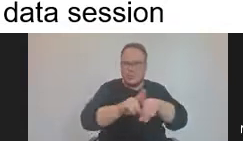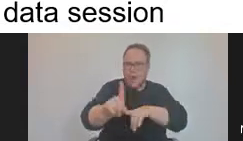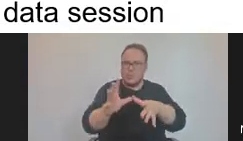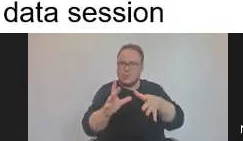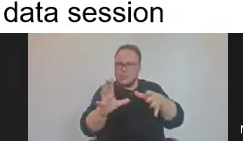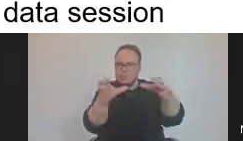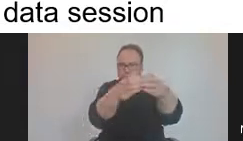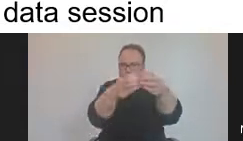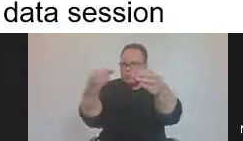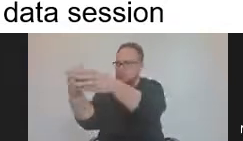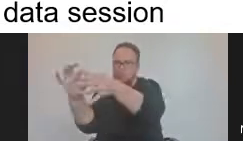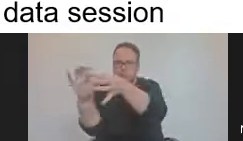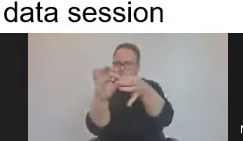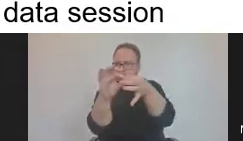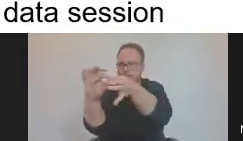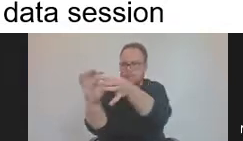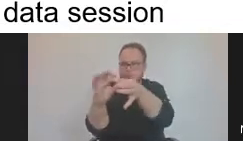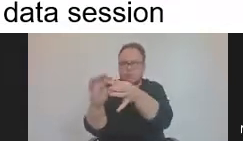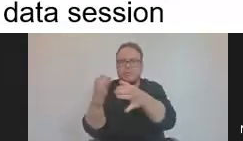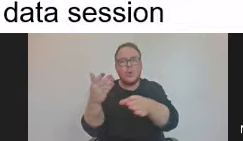is delivered for the better.